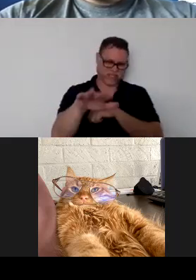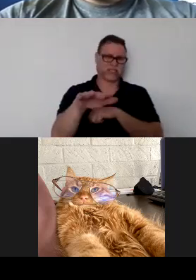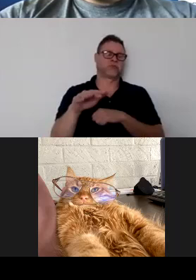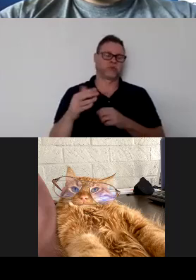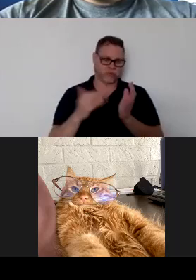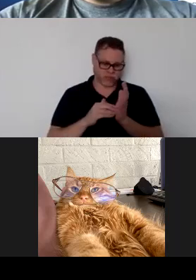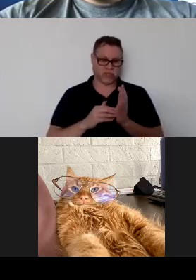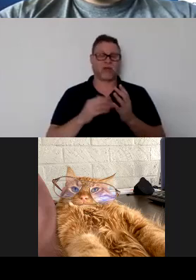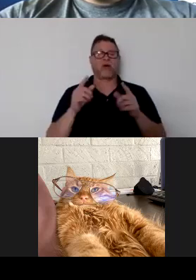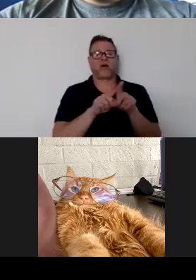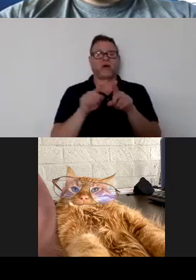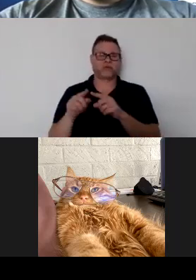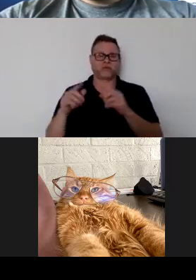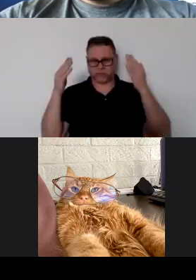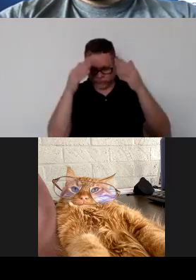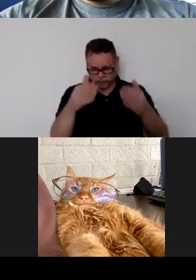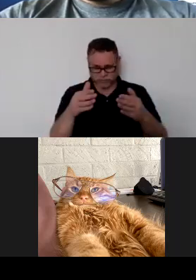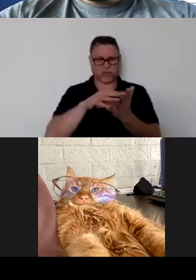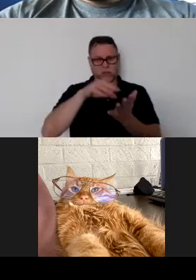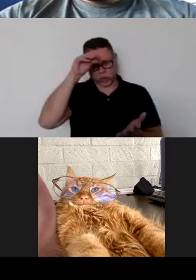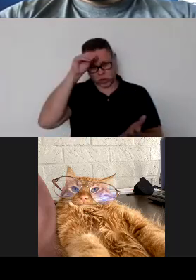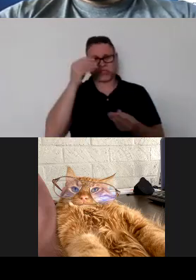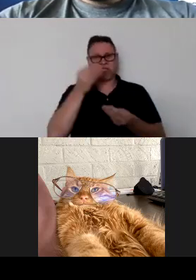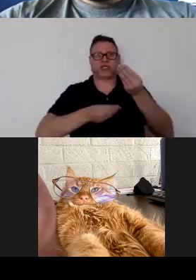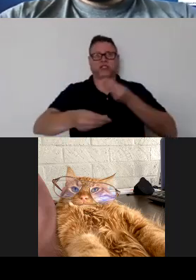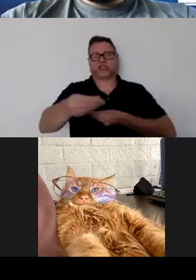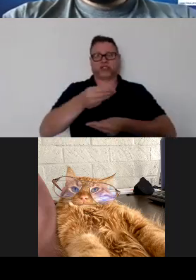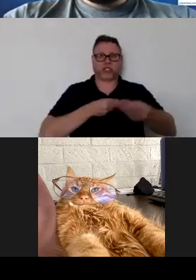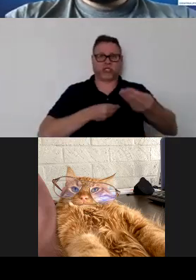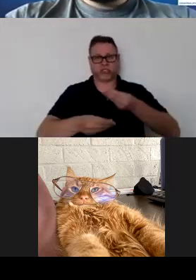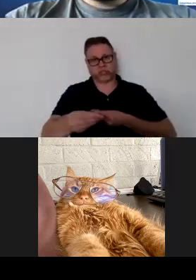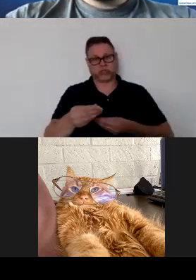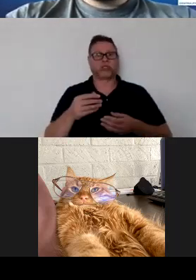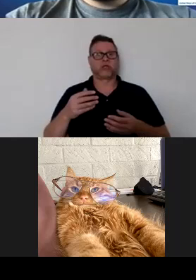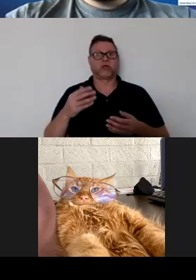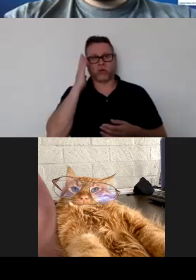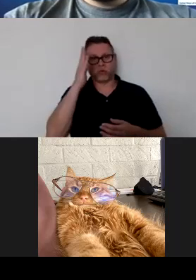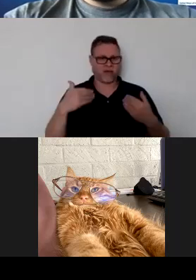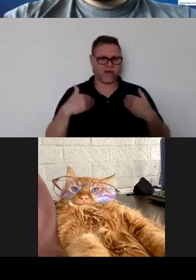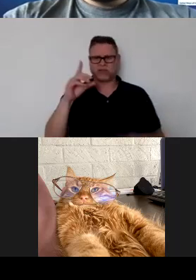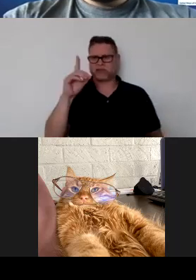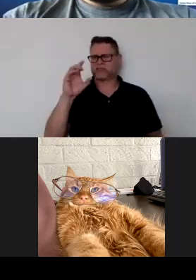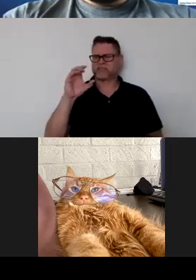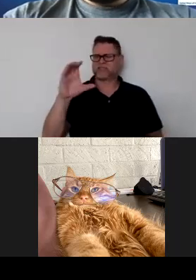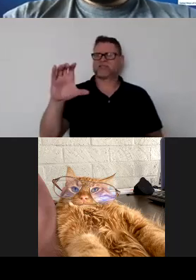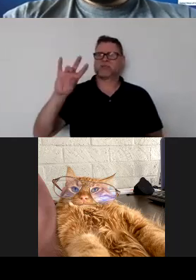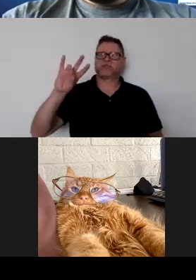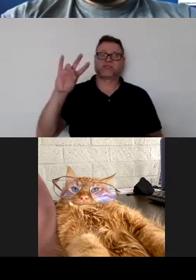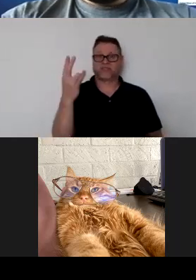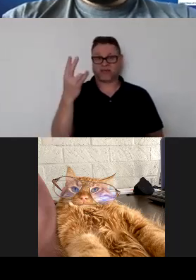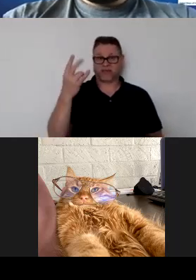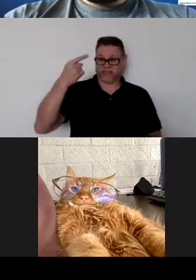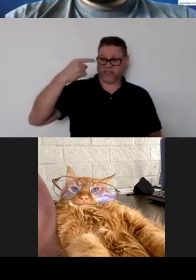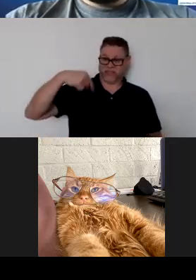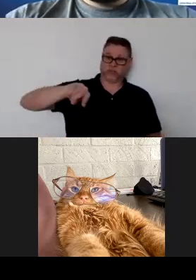We also wanted to bring your attention to the learning exchange that will be held December 7th, which is just